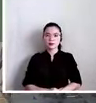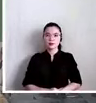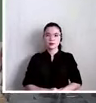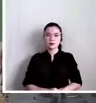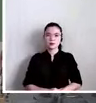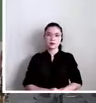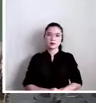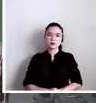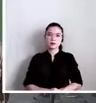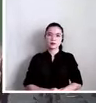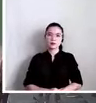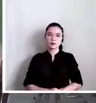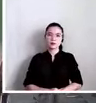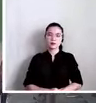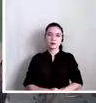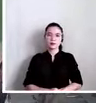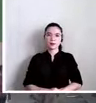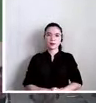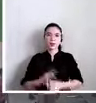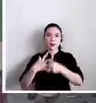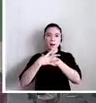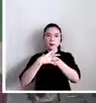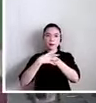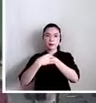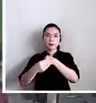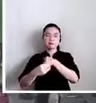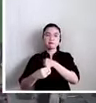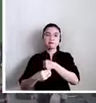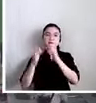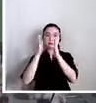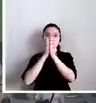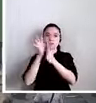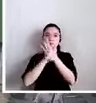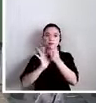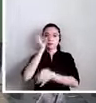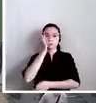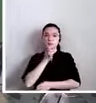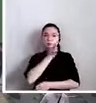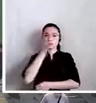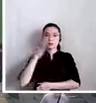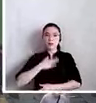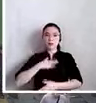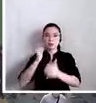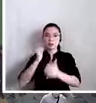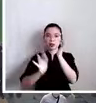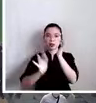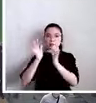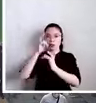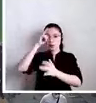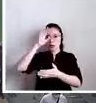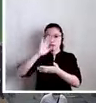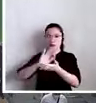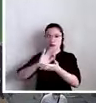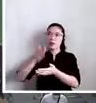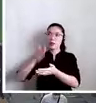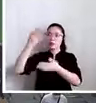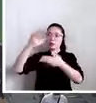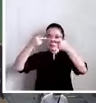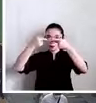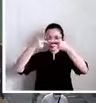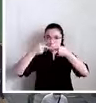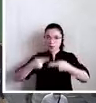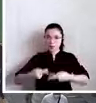Act of spiritual communion. My Jesus, I believe that you are present in the most